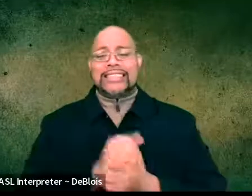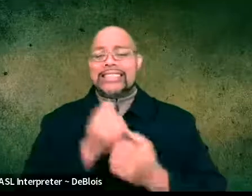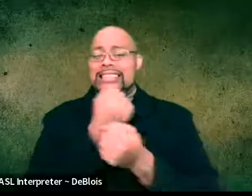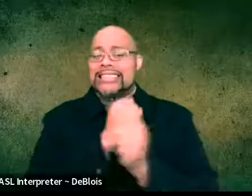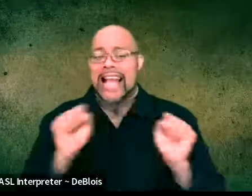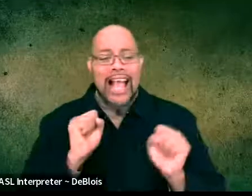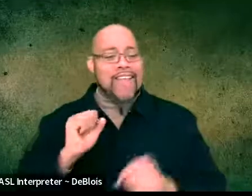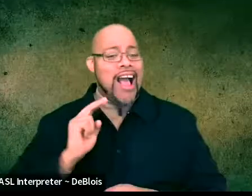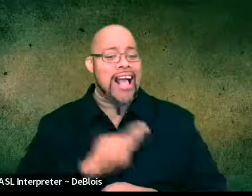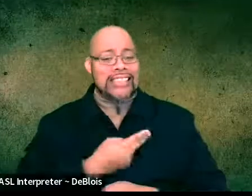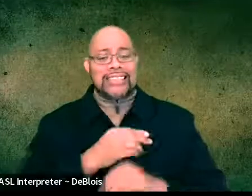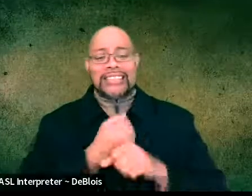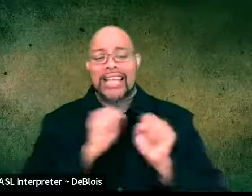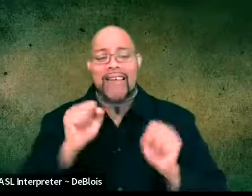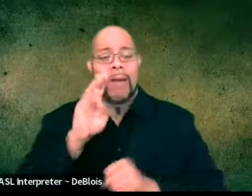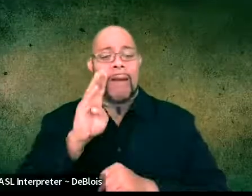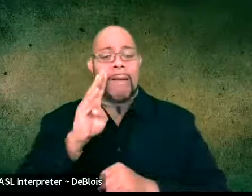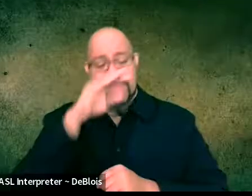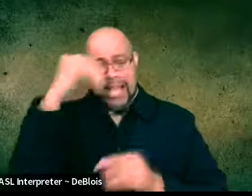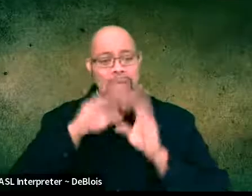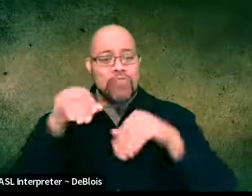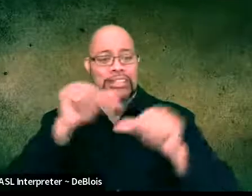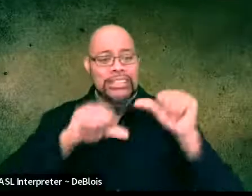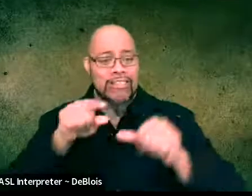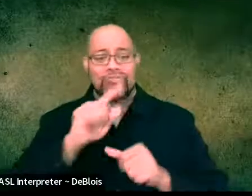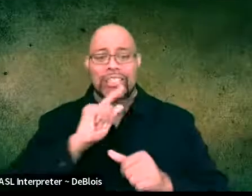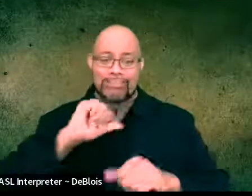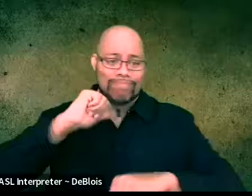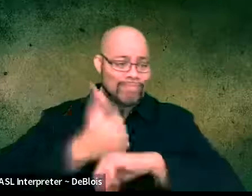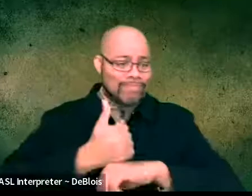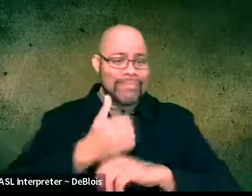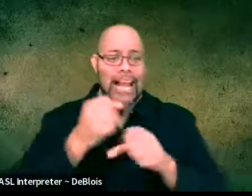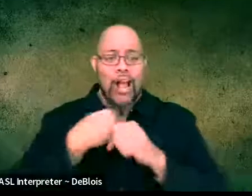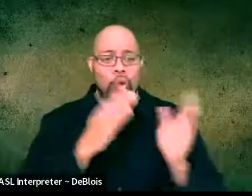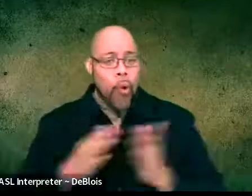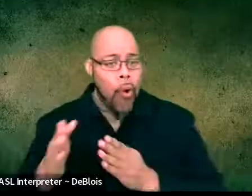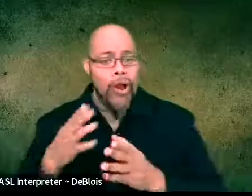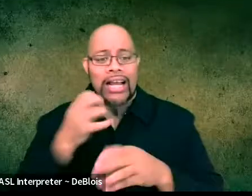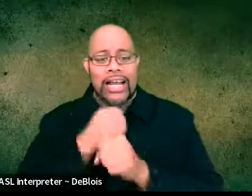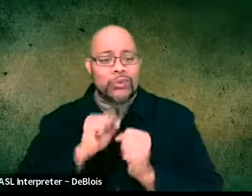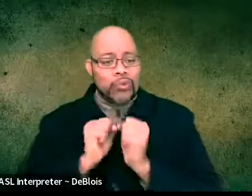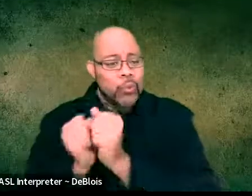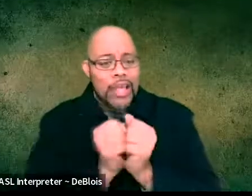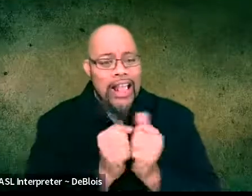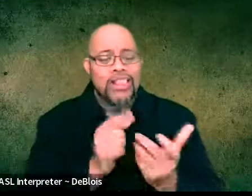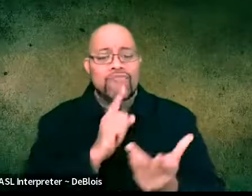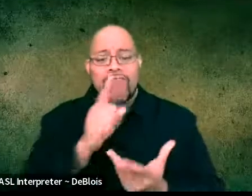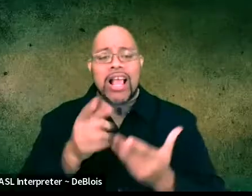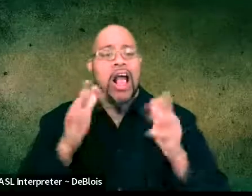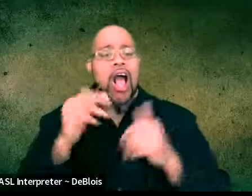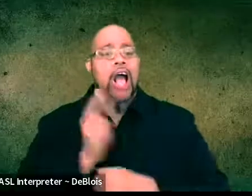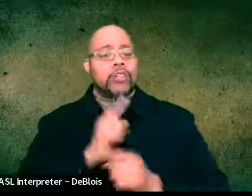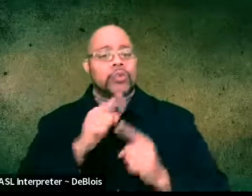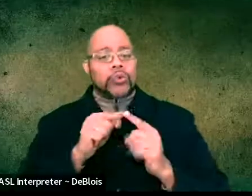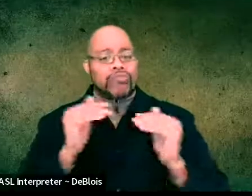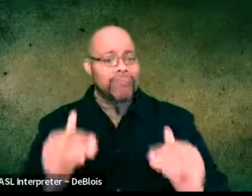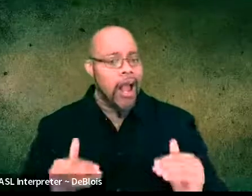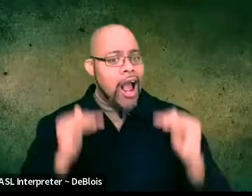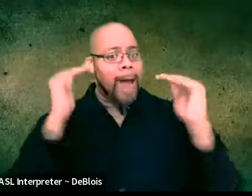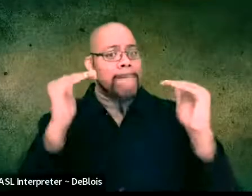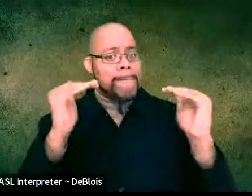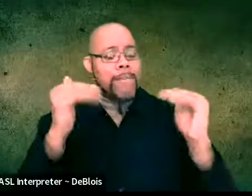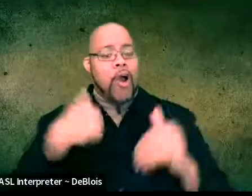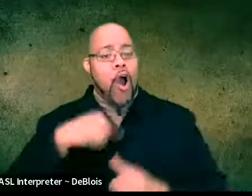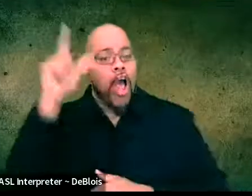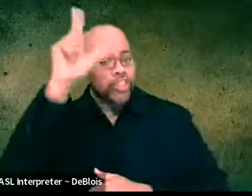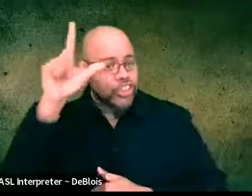saved us, saved Black Marine Science, really came in and got us organized, got us together, and really allowed us to level up again our